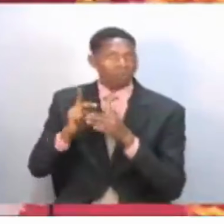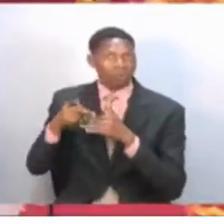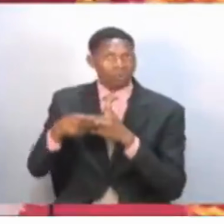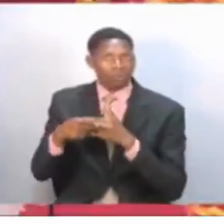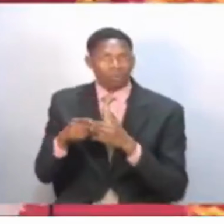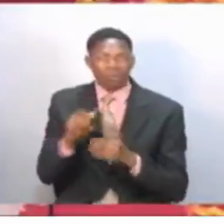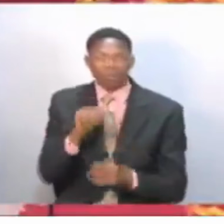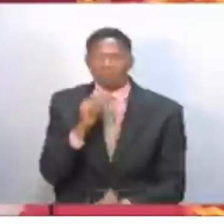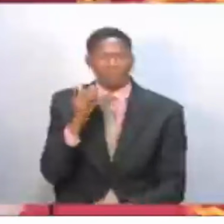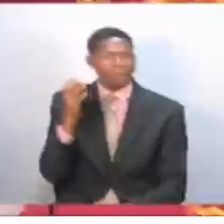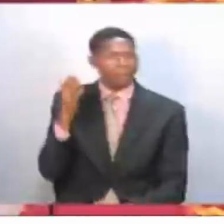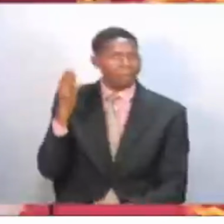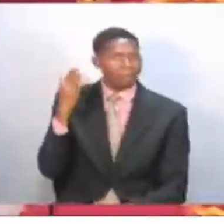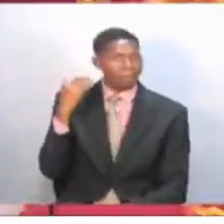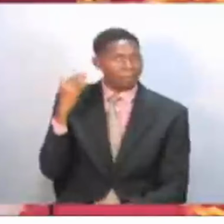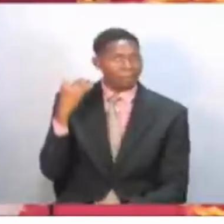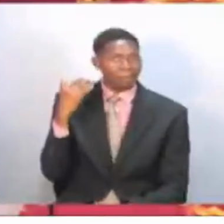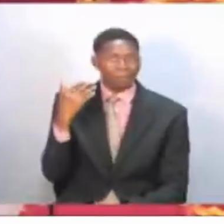Unlike previous,